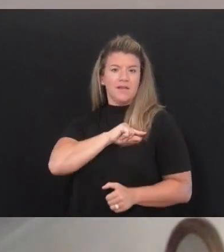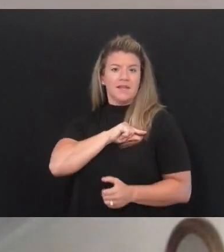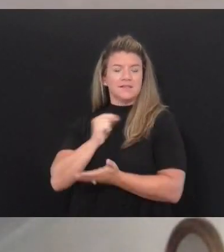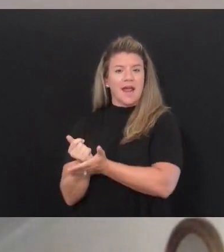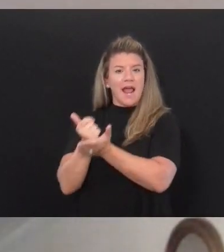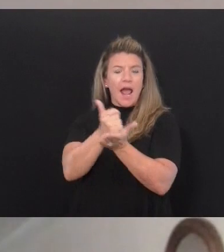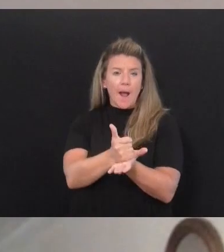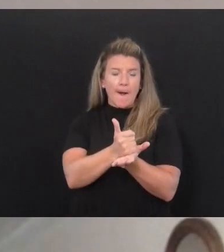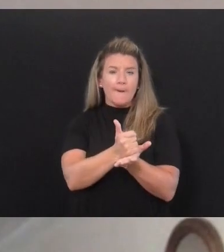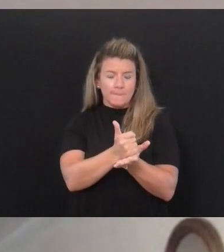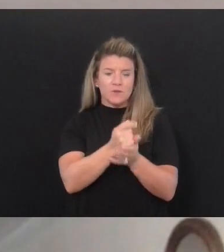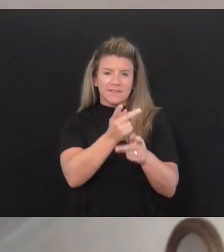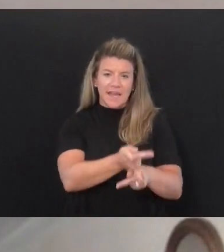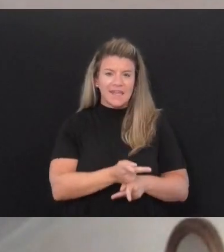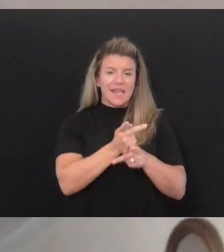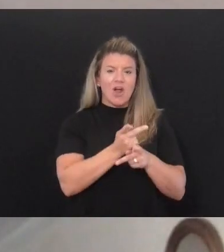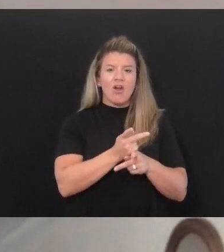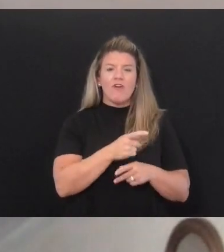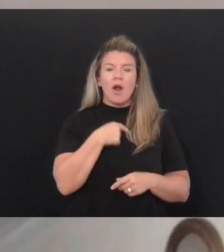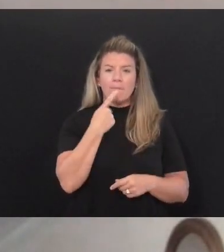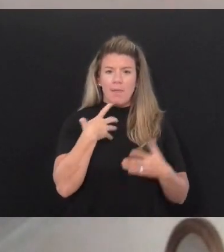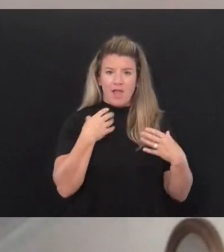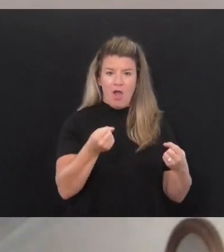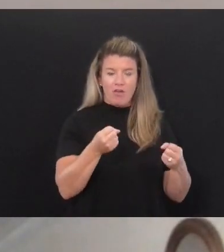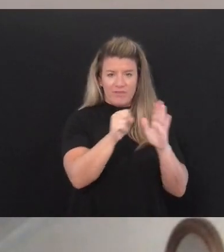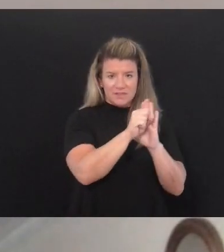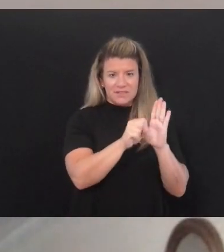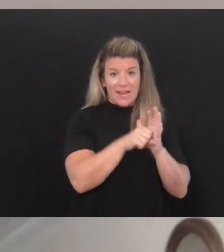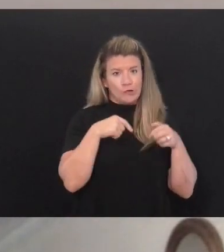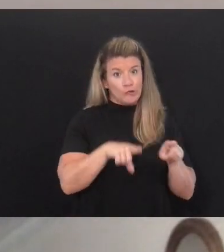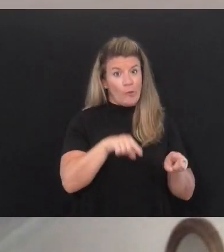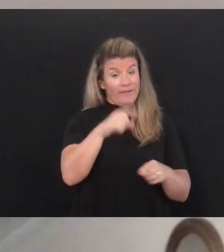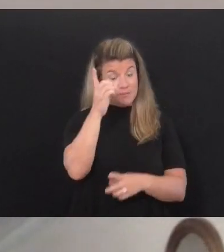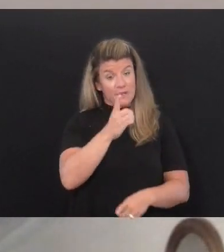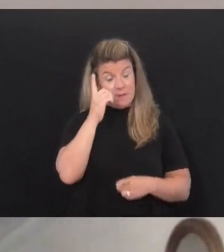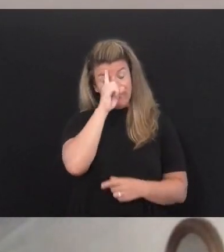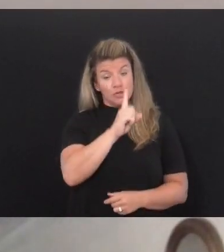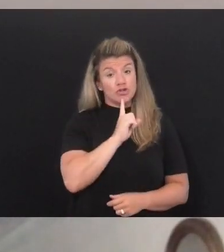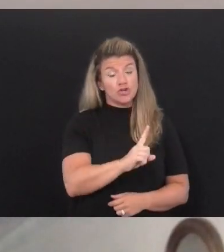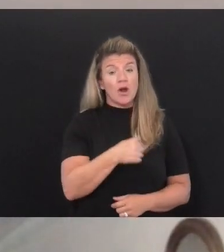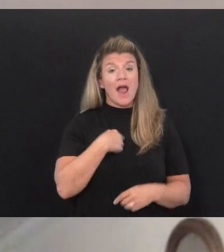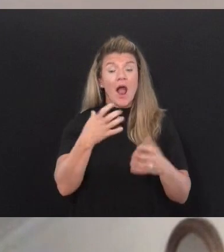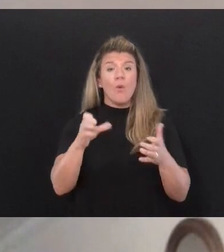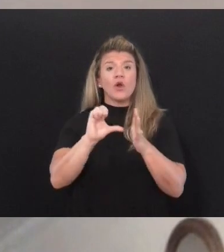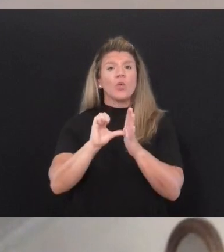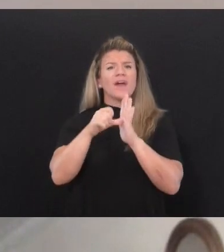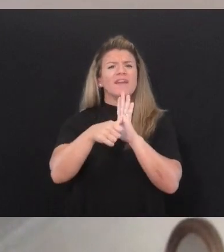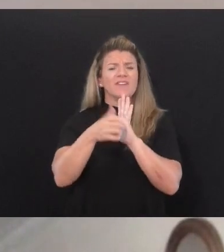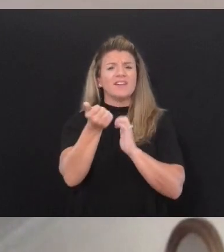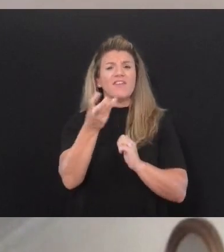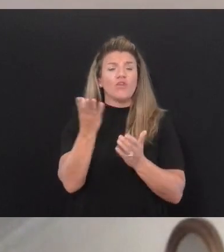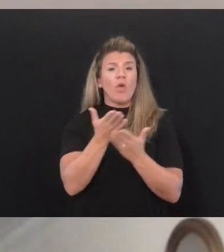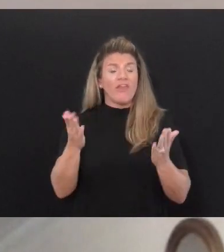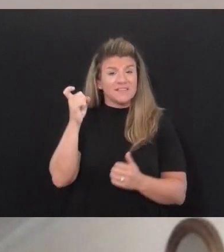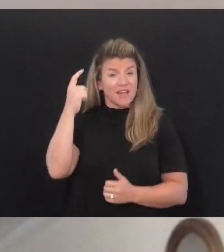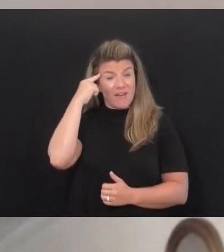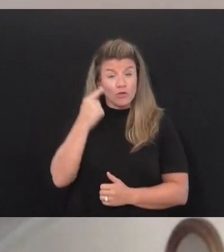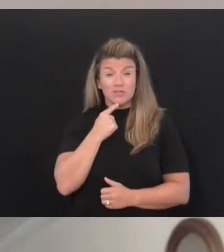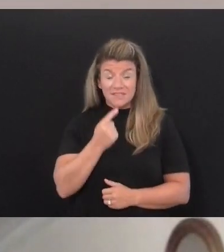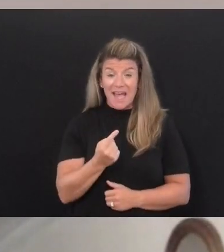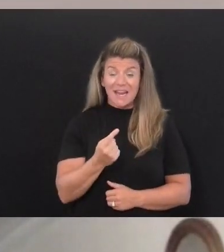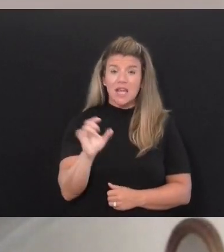what happened in the spring. Nobody liked no athletics. Everybody was frustrated. So